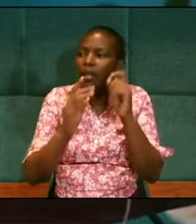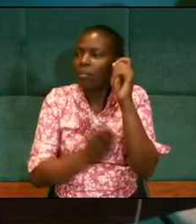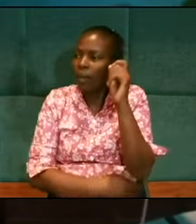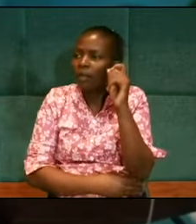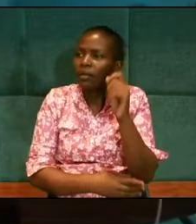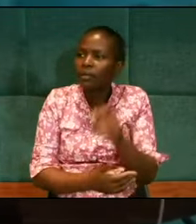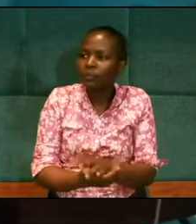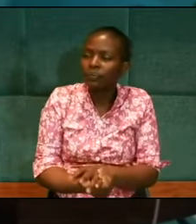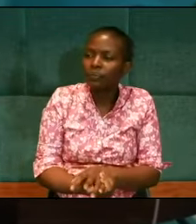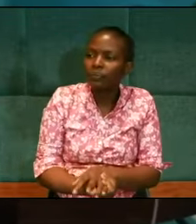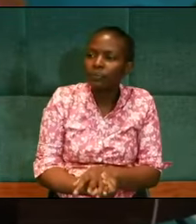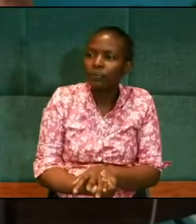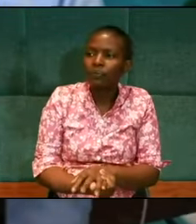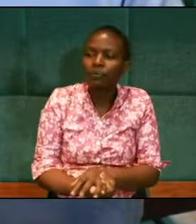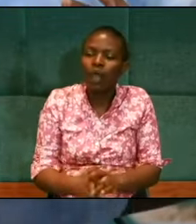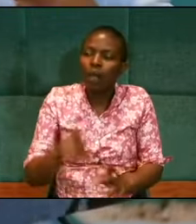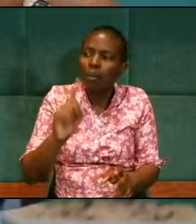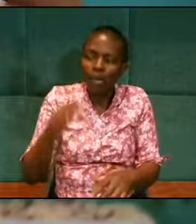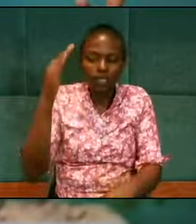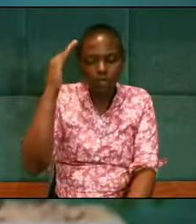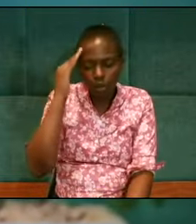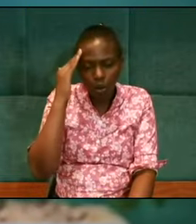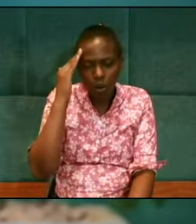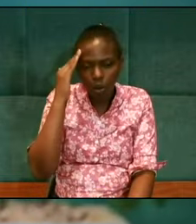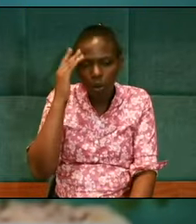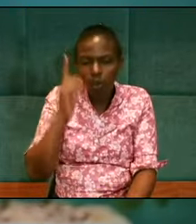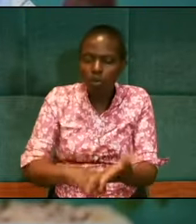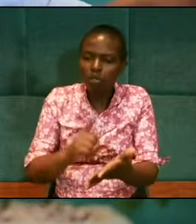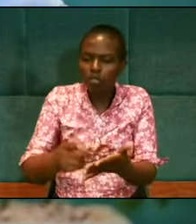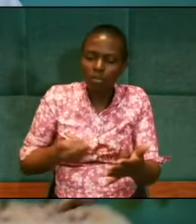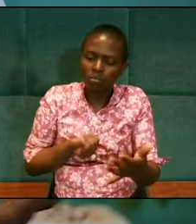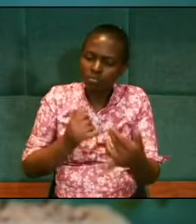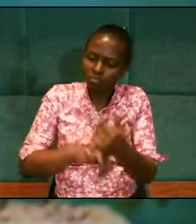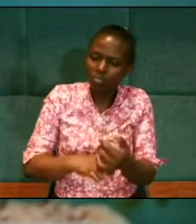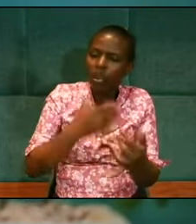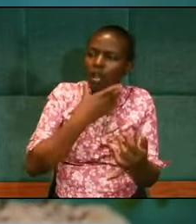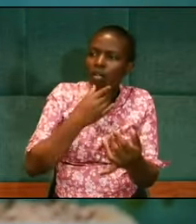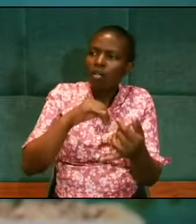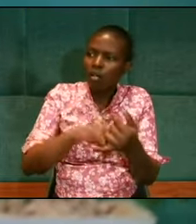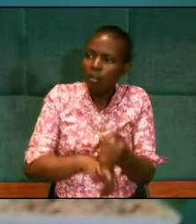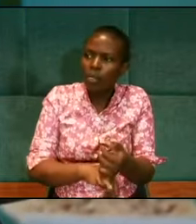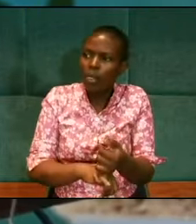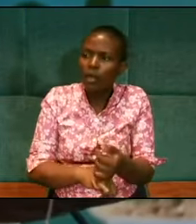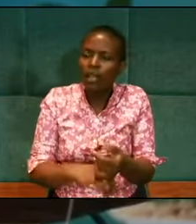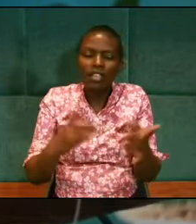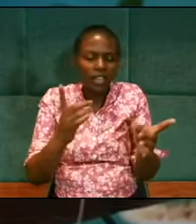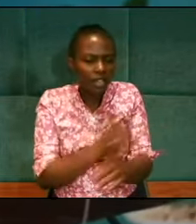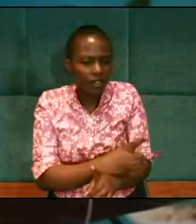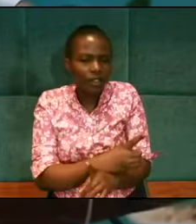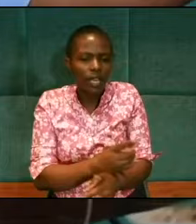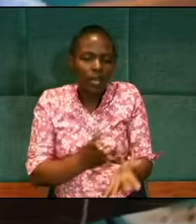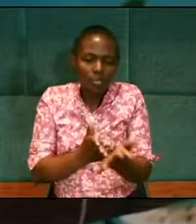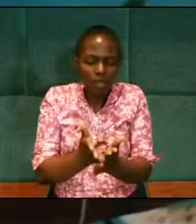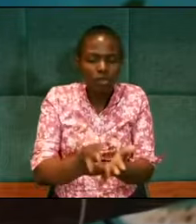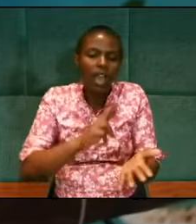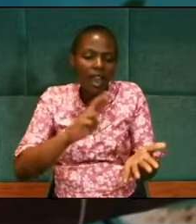The tree of good and evil. You need to know your spouse, your girlfriend, your boyfriend must know the difference between